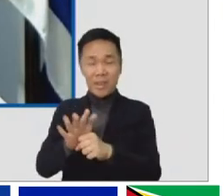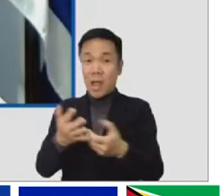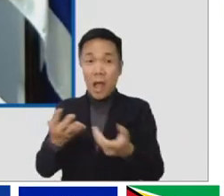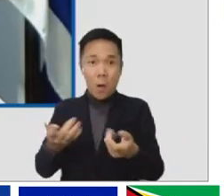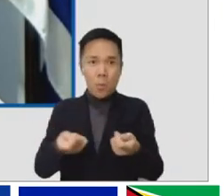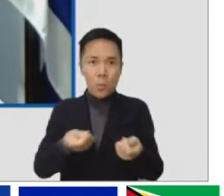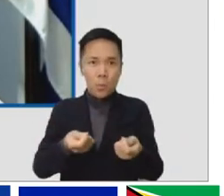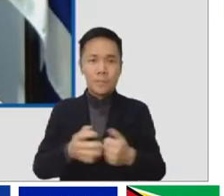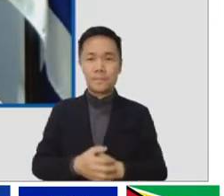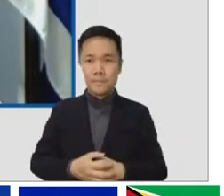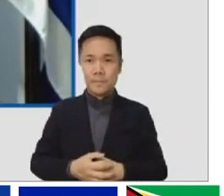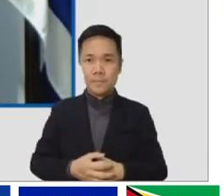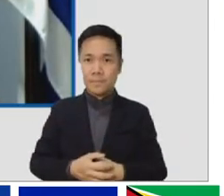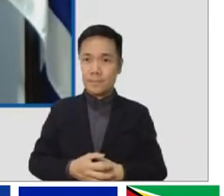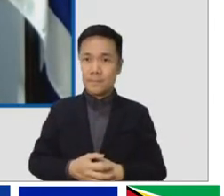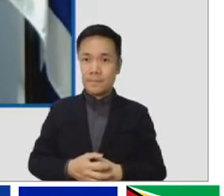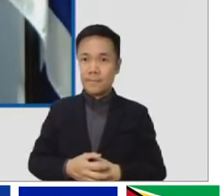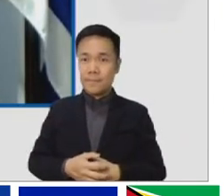Thank you very much,